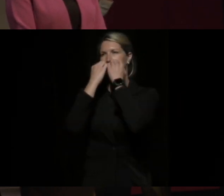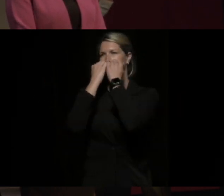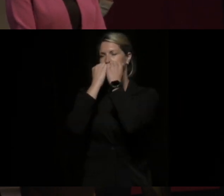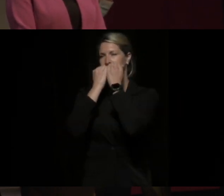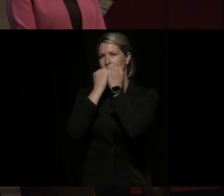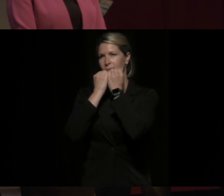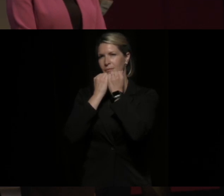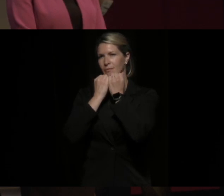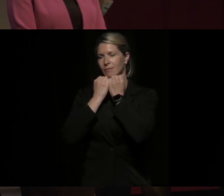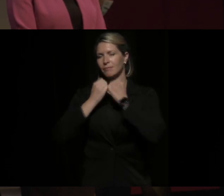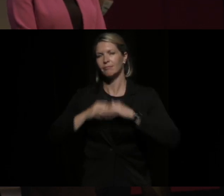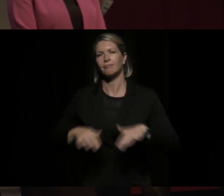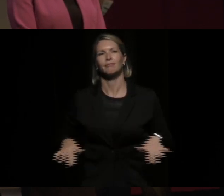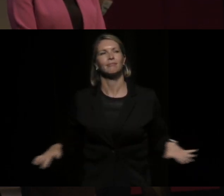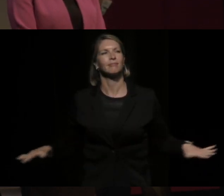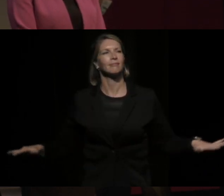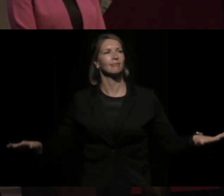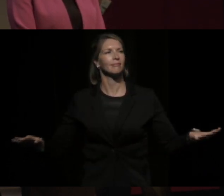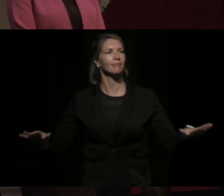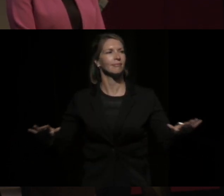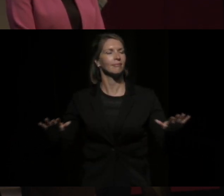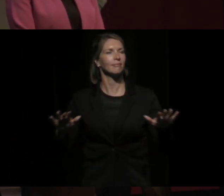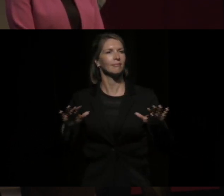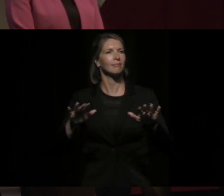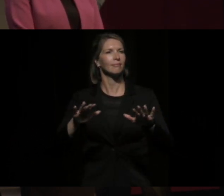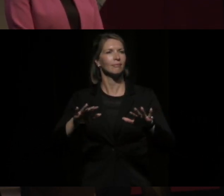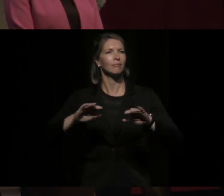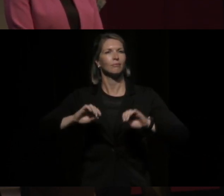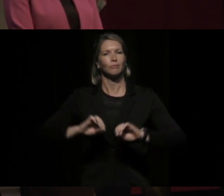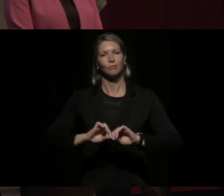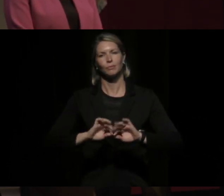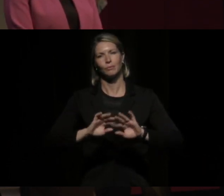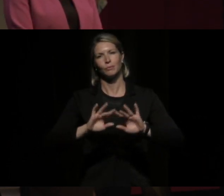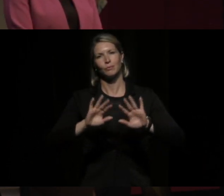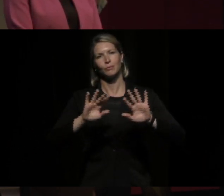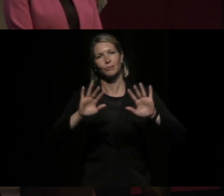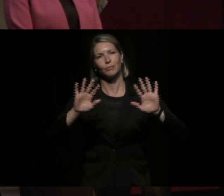God keep our land